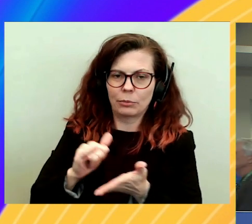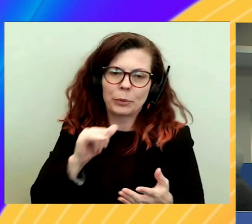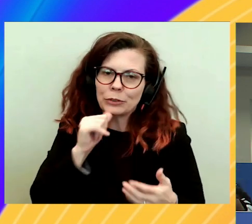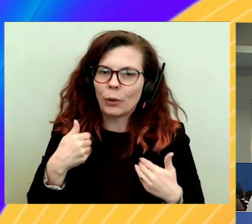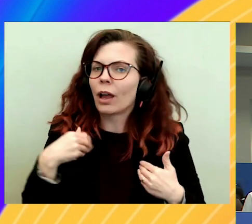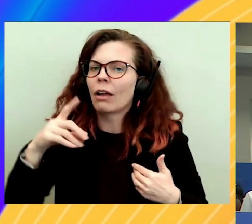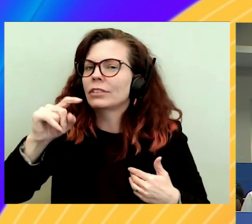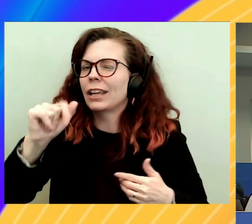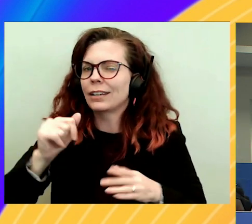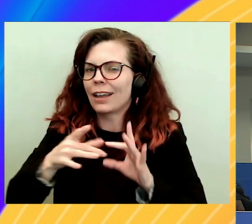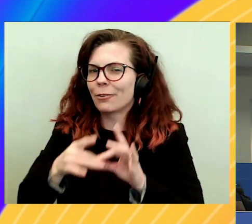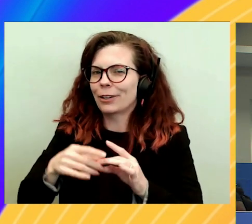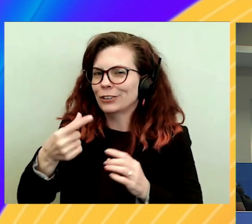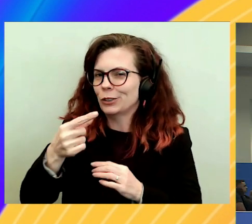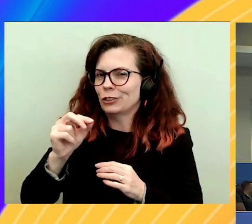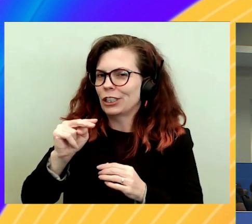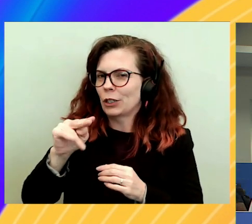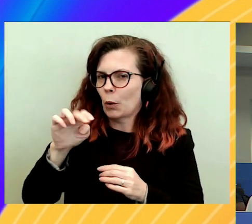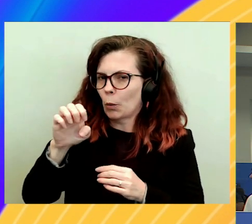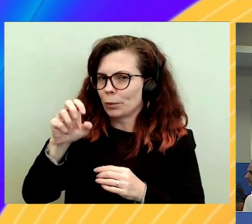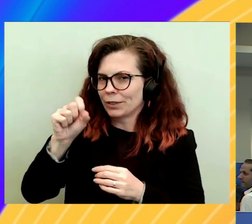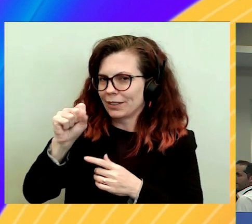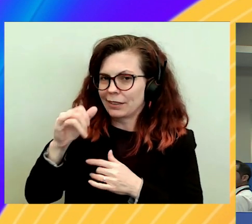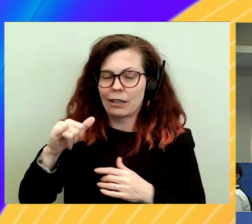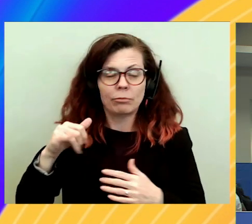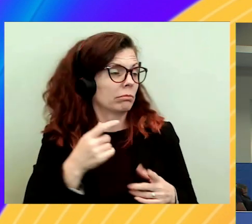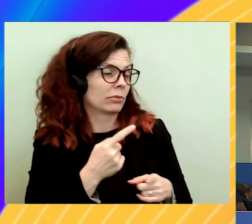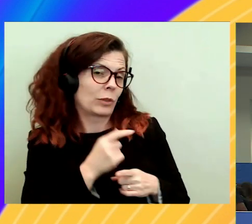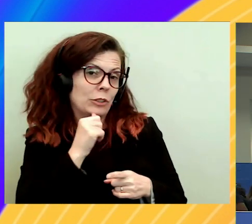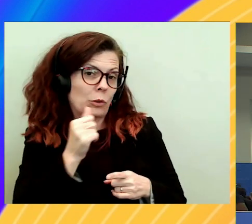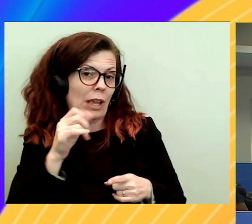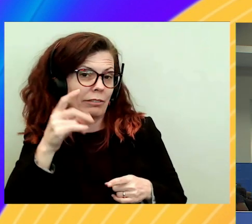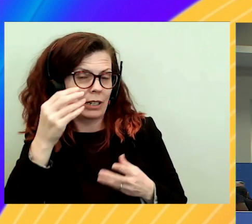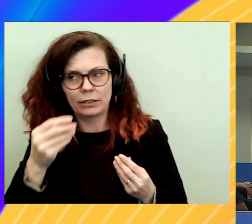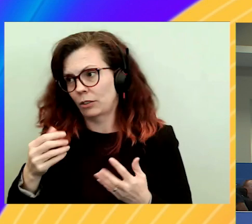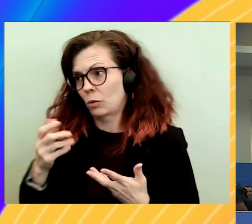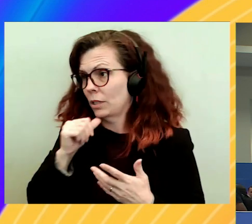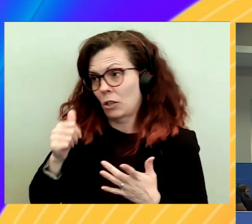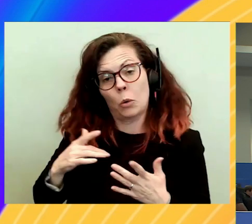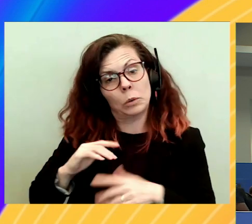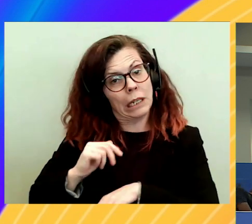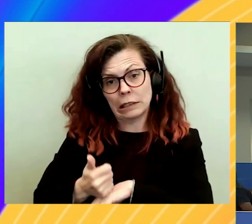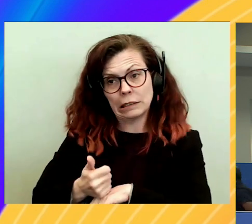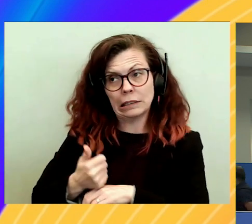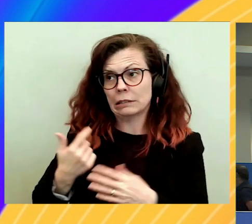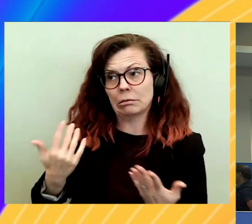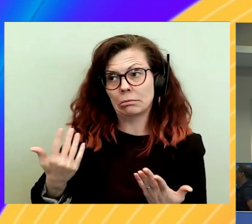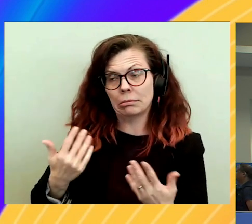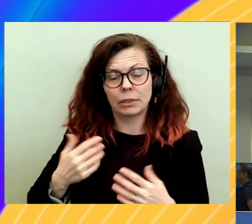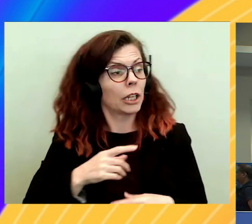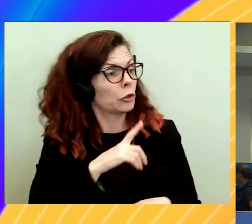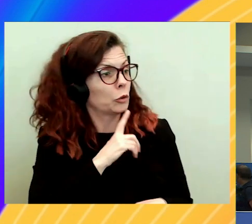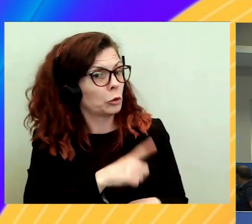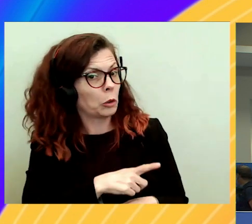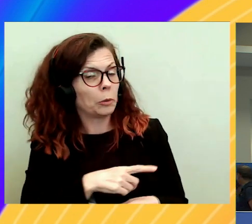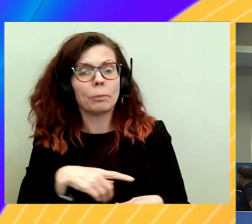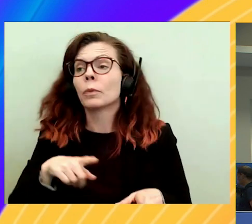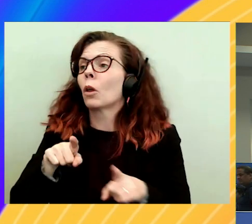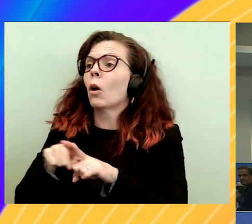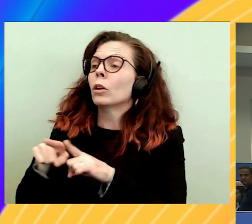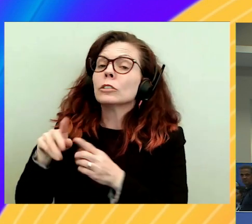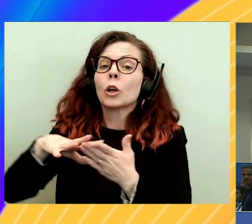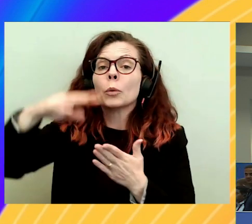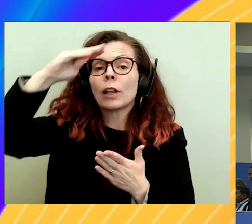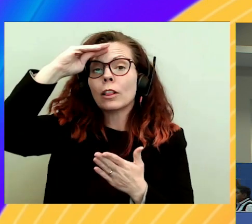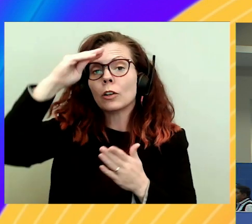yet. But we don't have data that they don't exist. That's fair. That's very true. We also learned about how